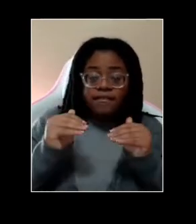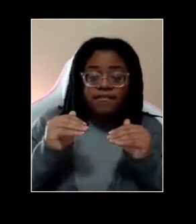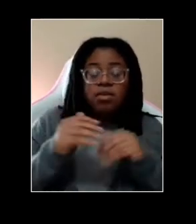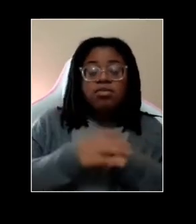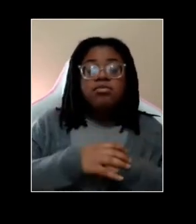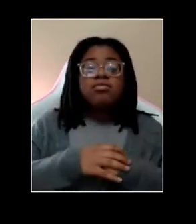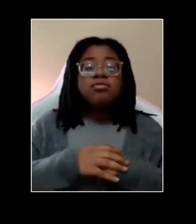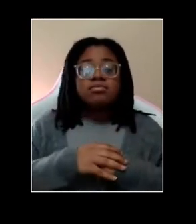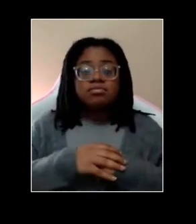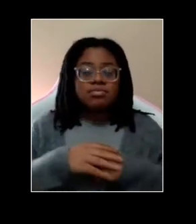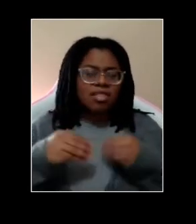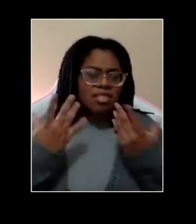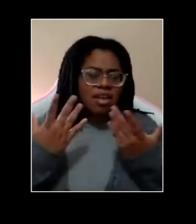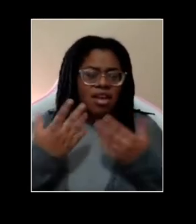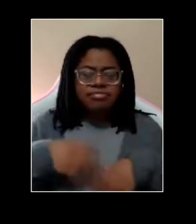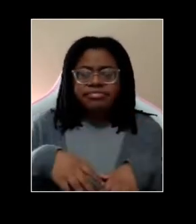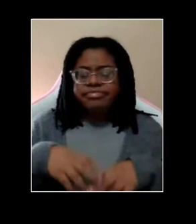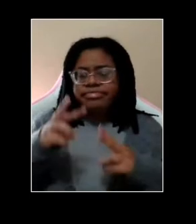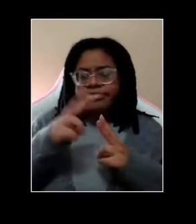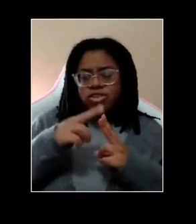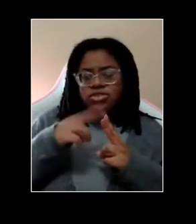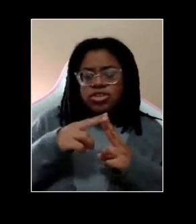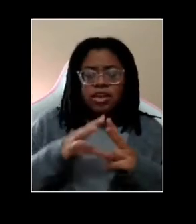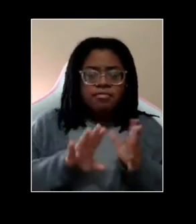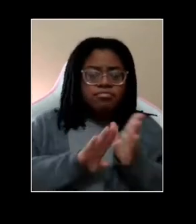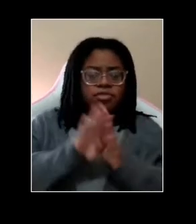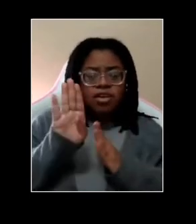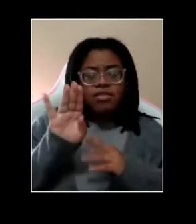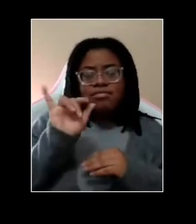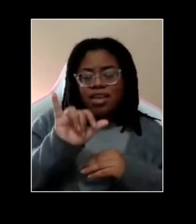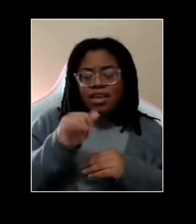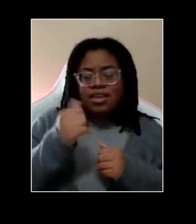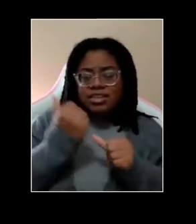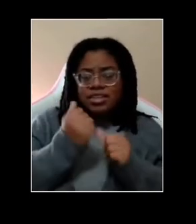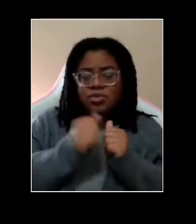of like building partnerships can really assist with this.